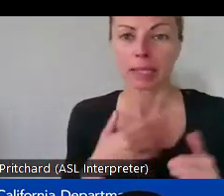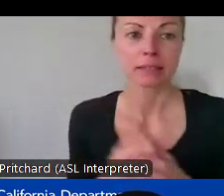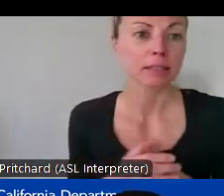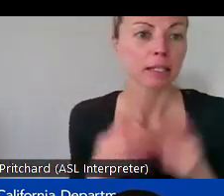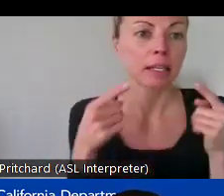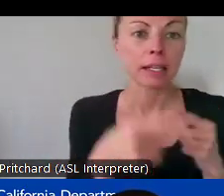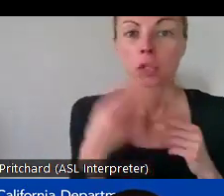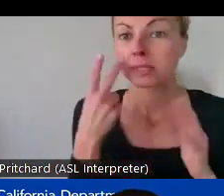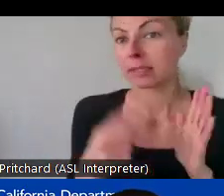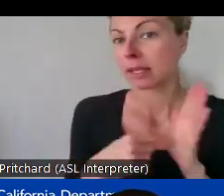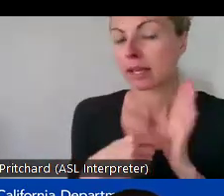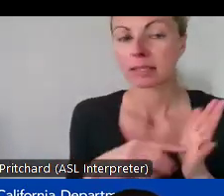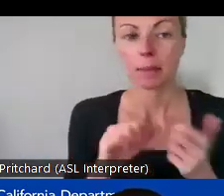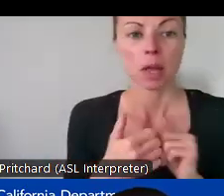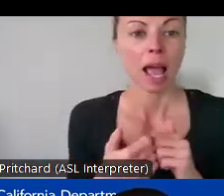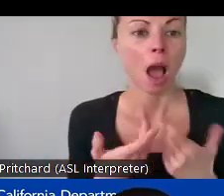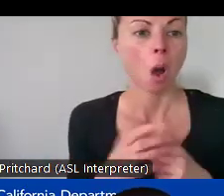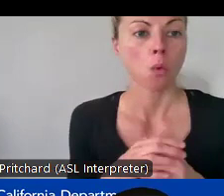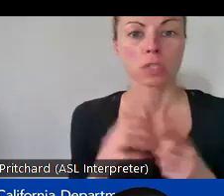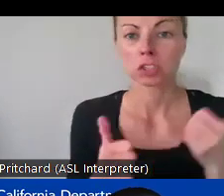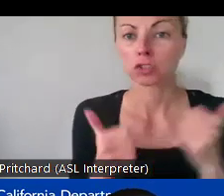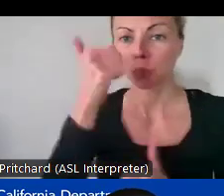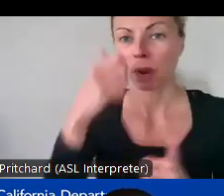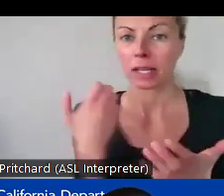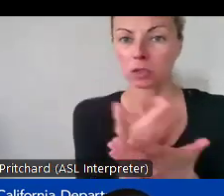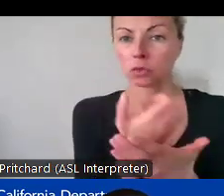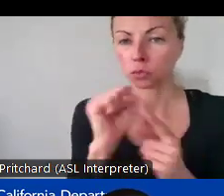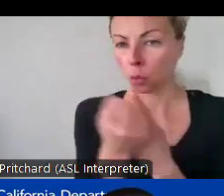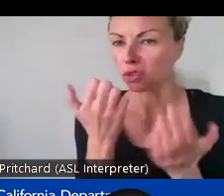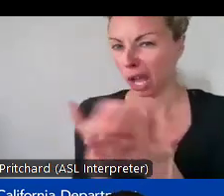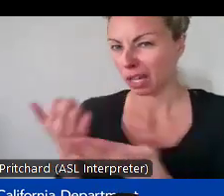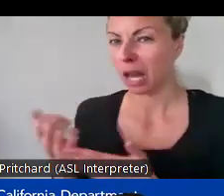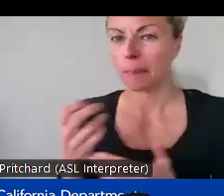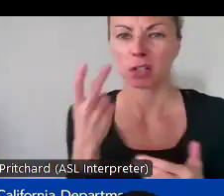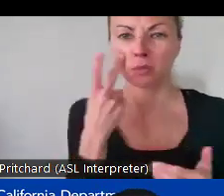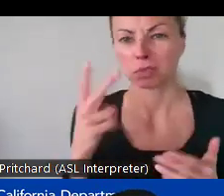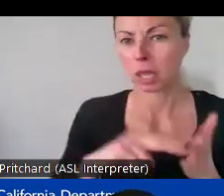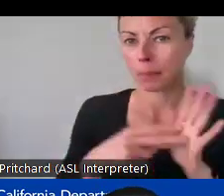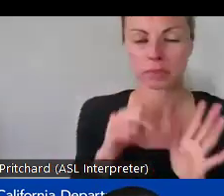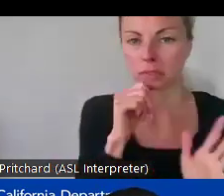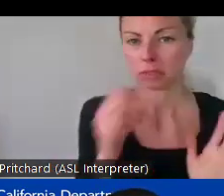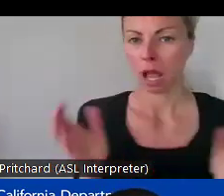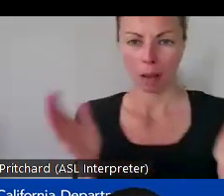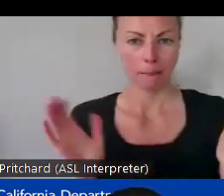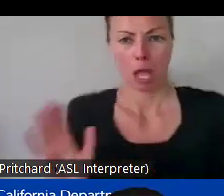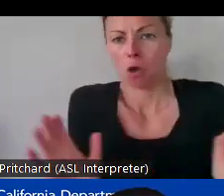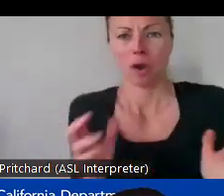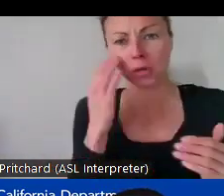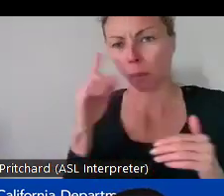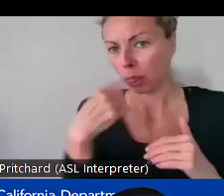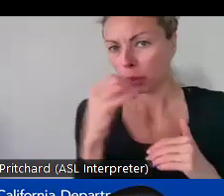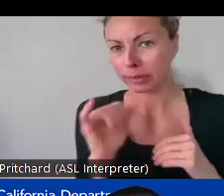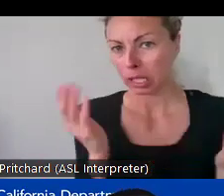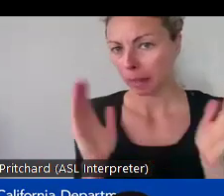an example of how we can view the Greatest Social and Economic Need Index data. And the purpose of this index is not to compare counties to each other. I know the slide kind of looks like we're making